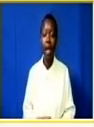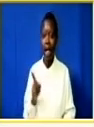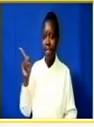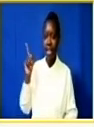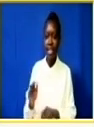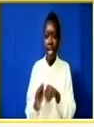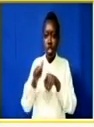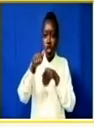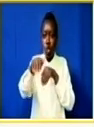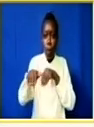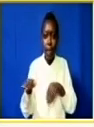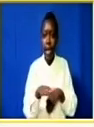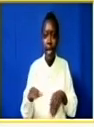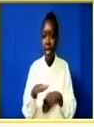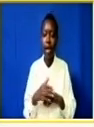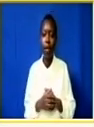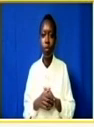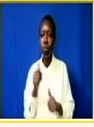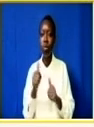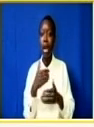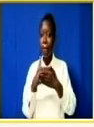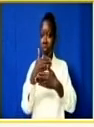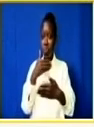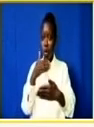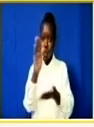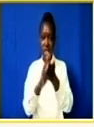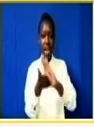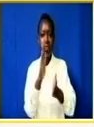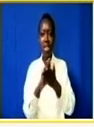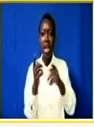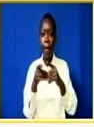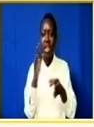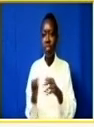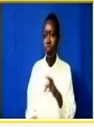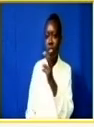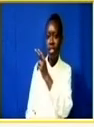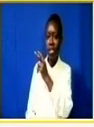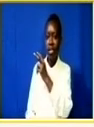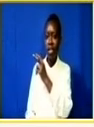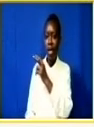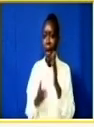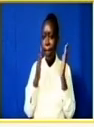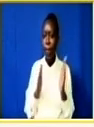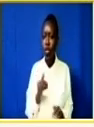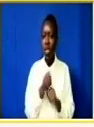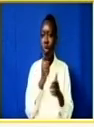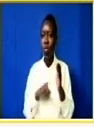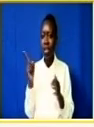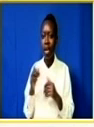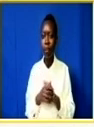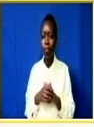slopy area, mm. which was actually bare. Yes. But if you look closely, what has the person done? Are those